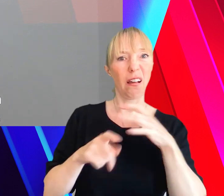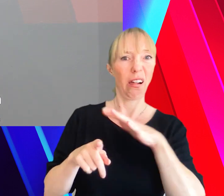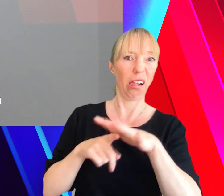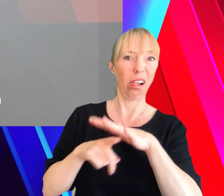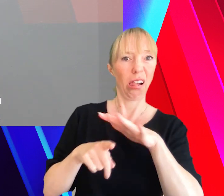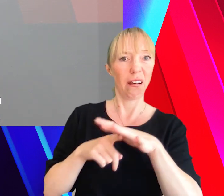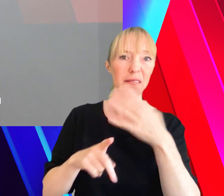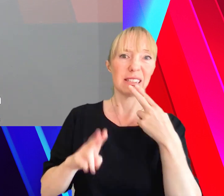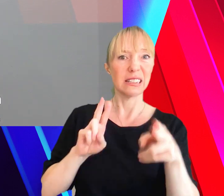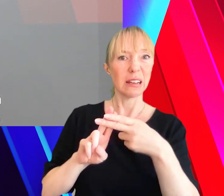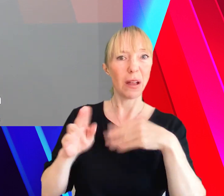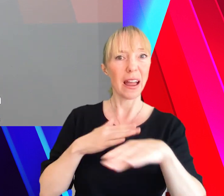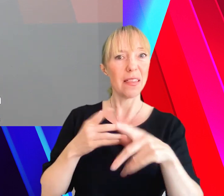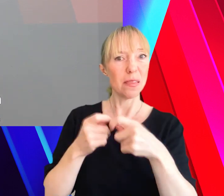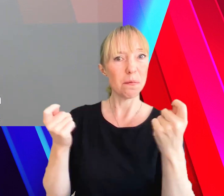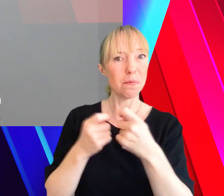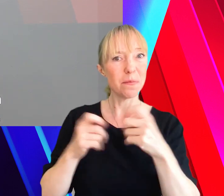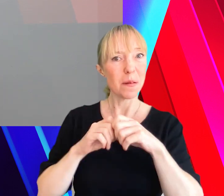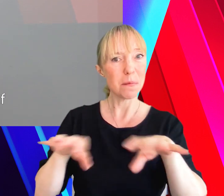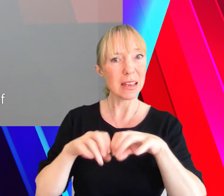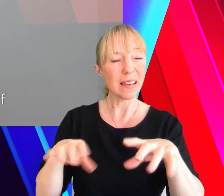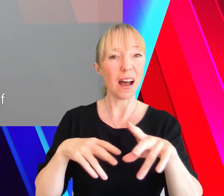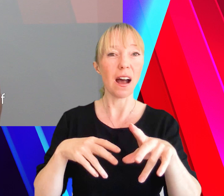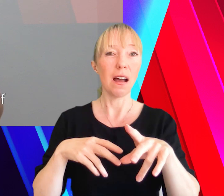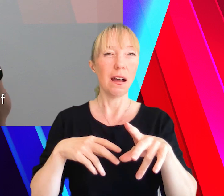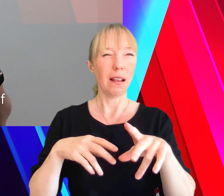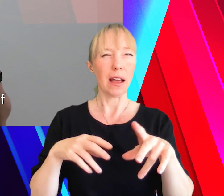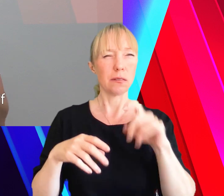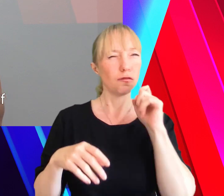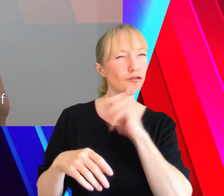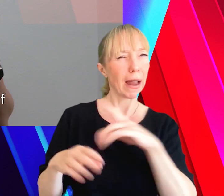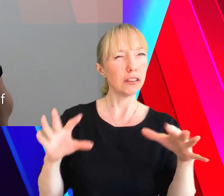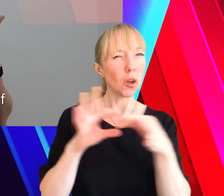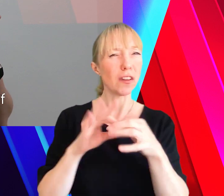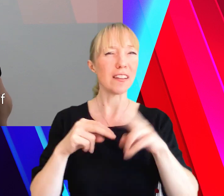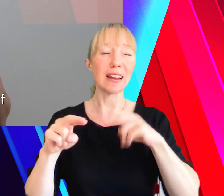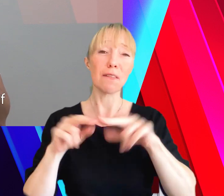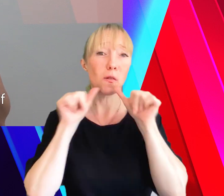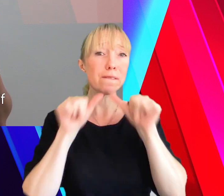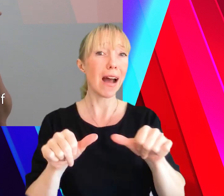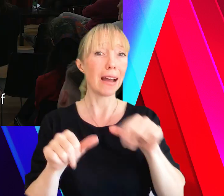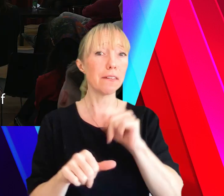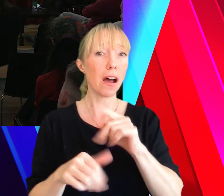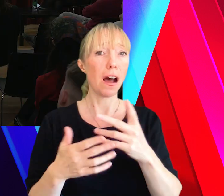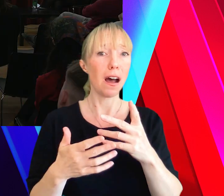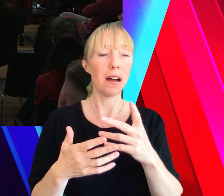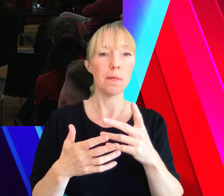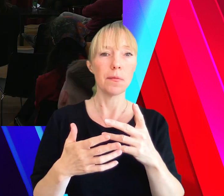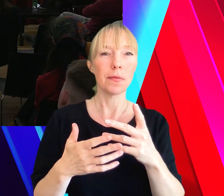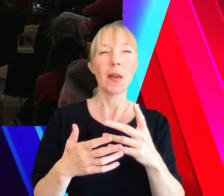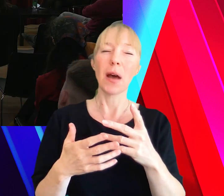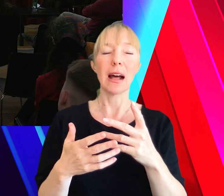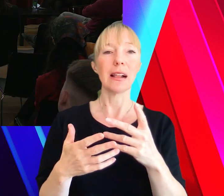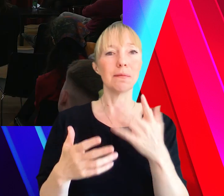been stigmatized in the media so like brutally, you get this bizarre association that if you're a Swiftie, it's like I don't know, it's